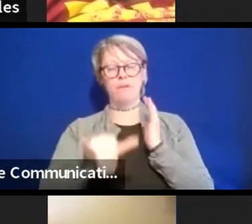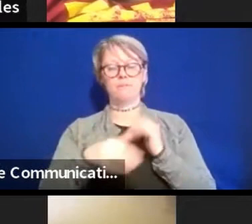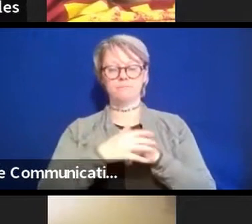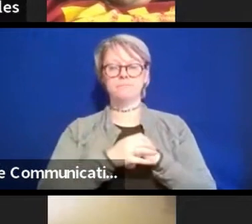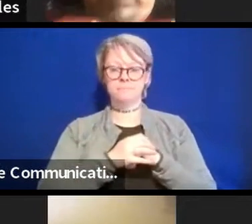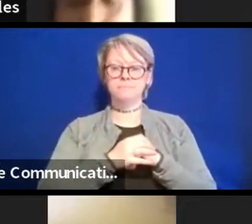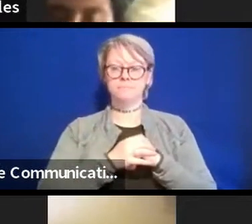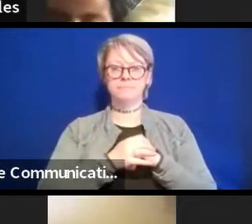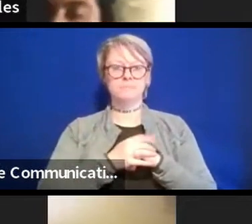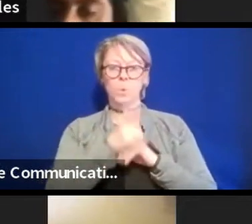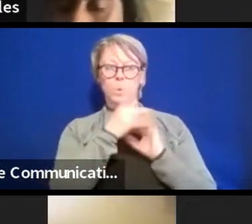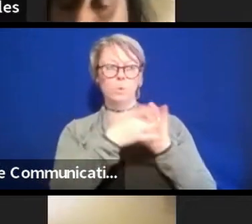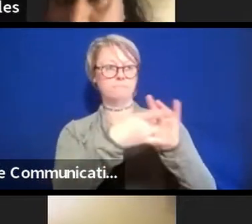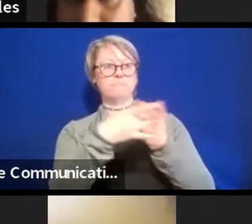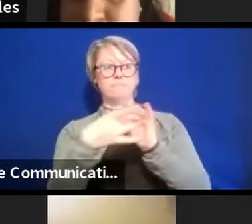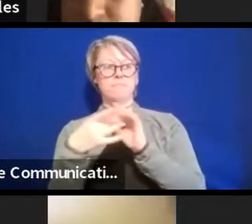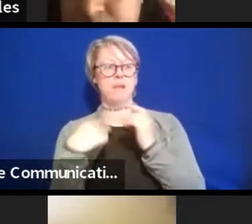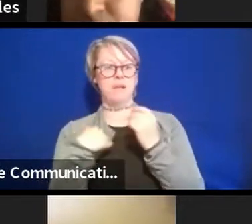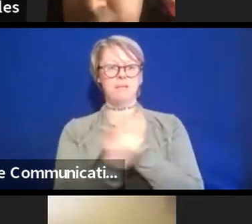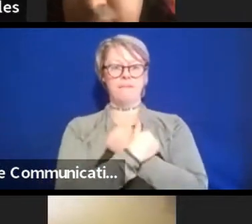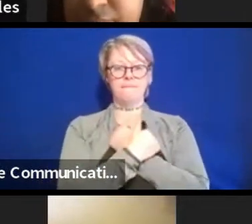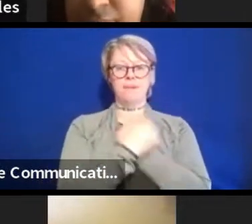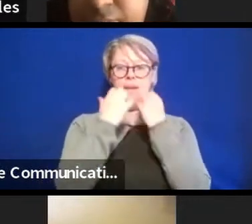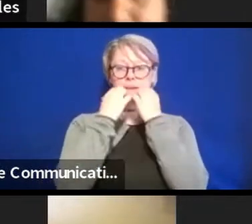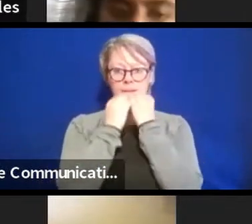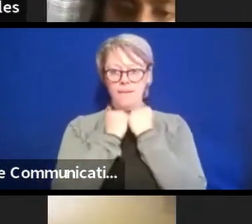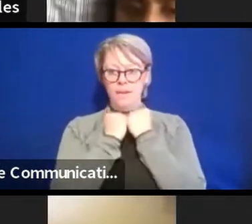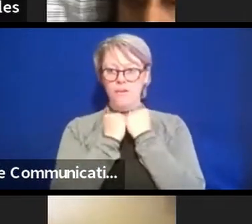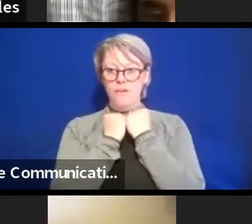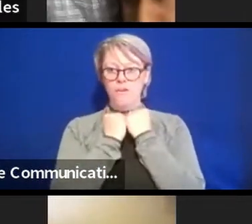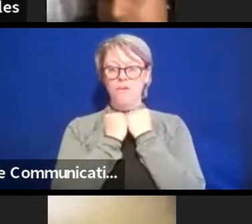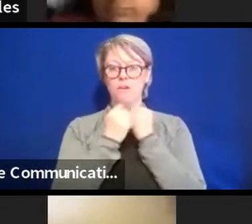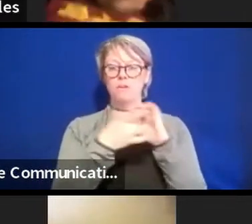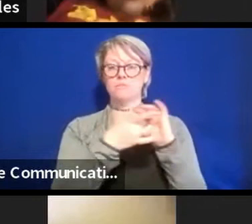the people that I love and care about and am in relation with.